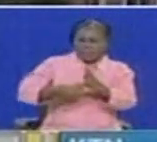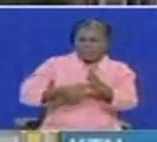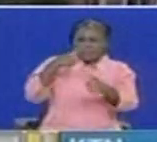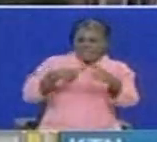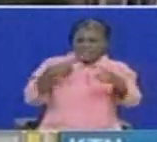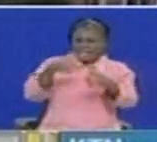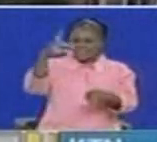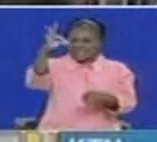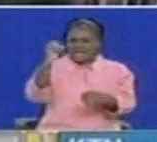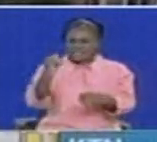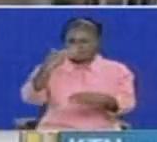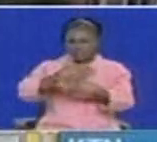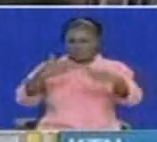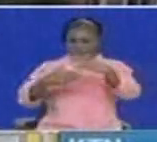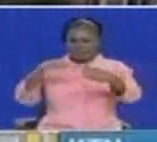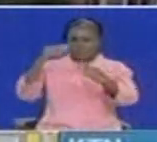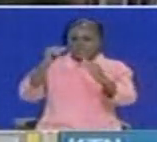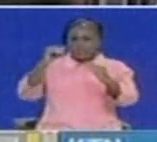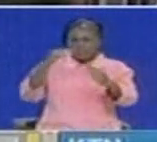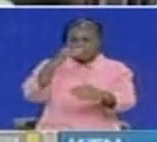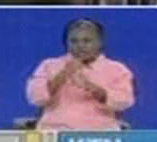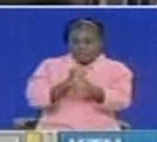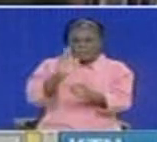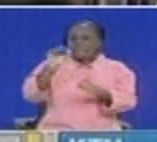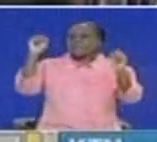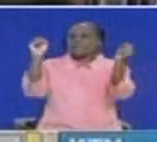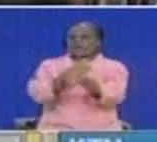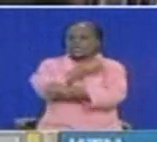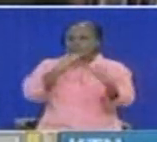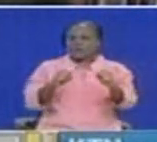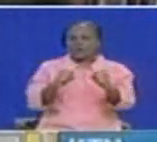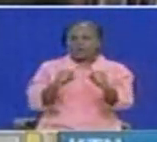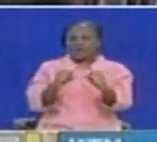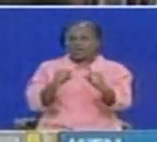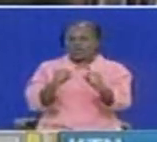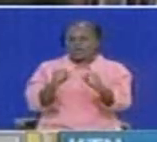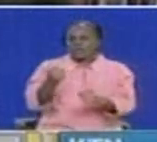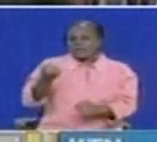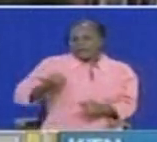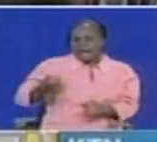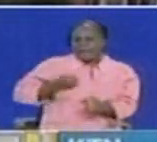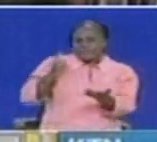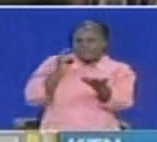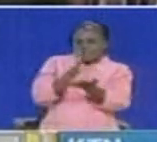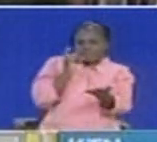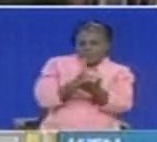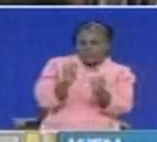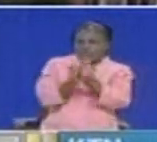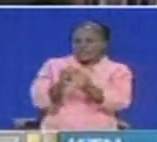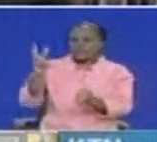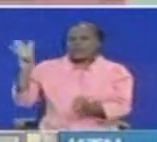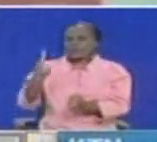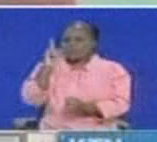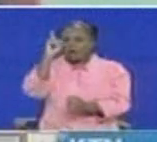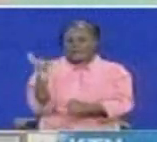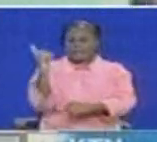to build a career, cannot be spoiled by just a lady by the name Waiguru in